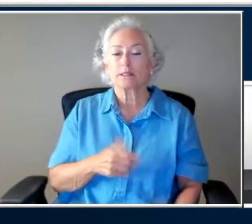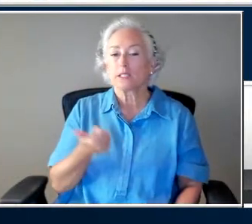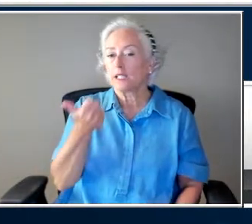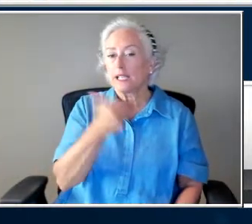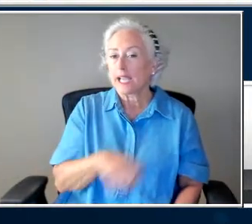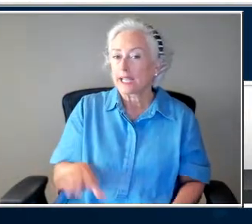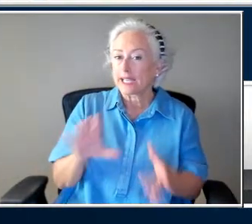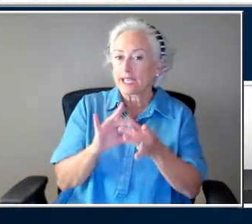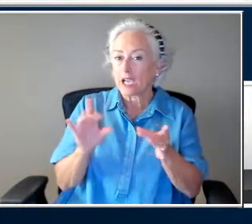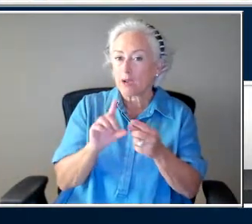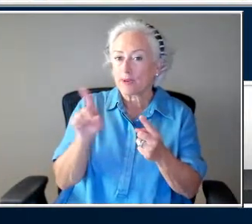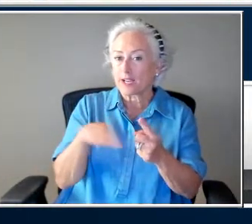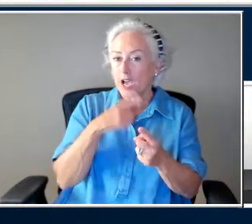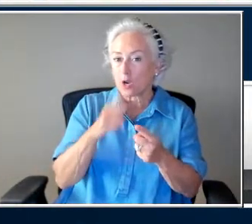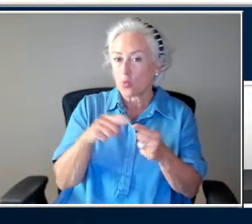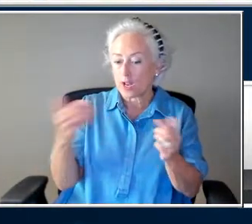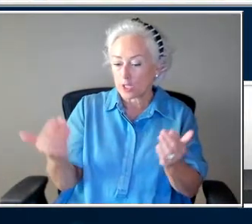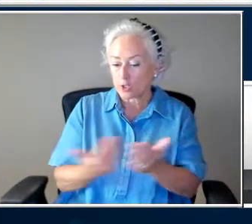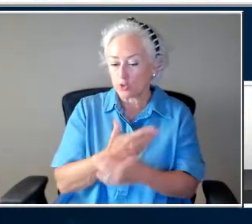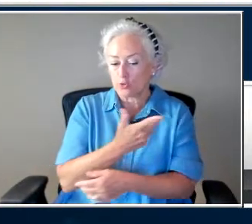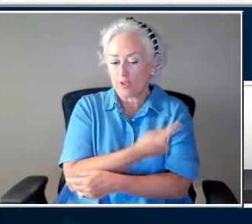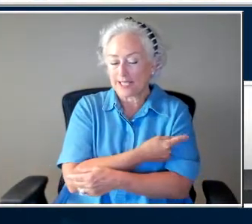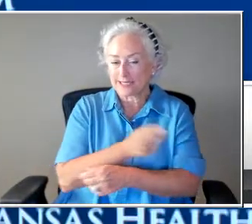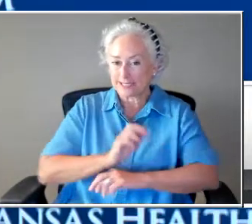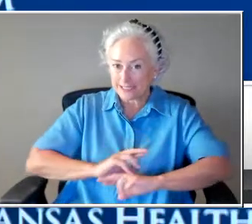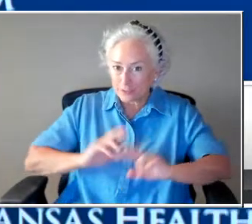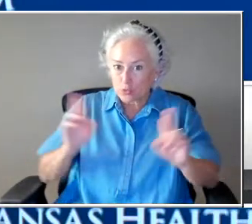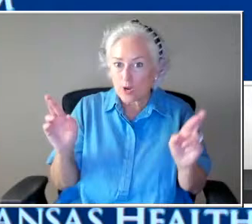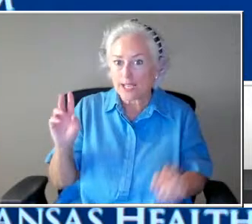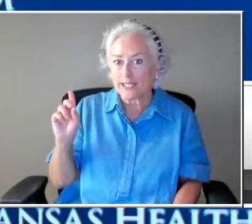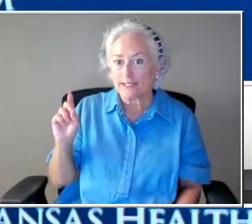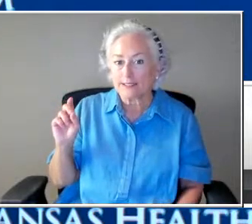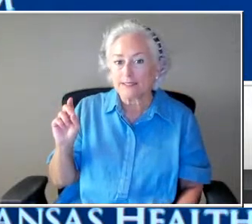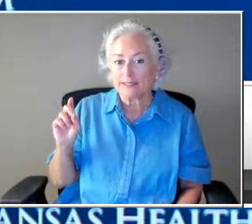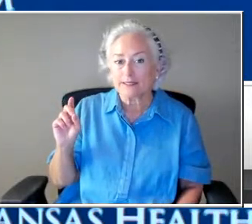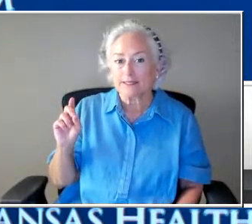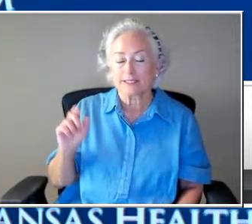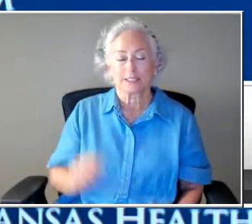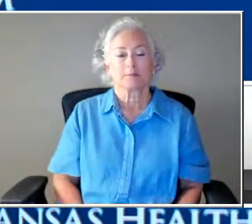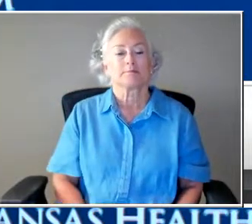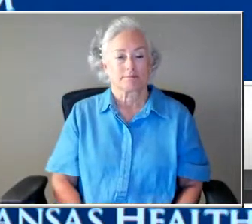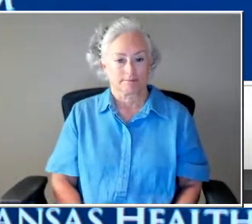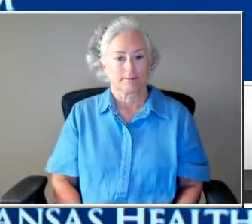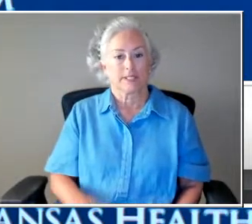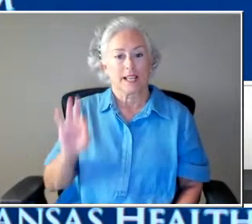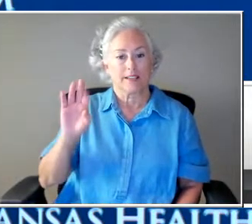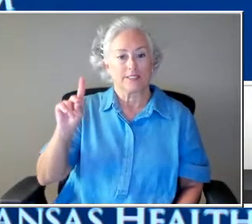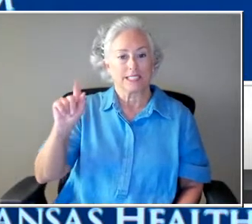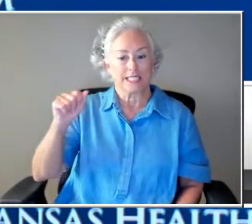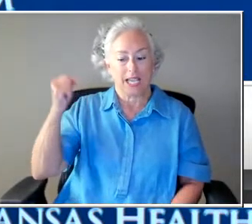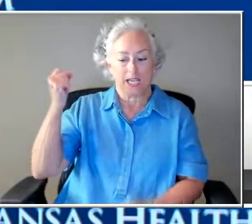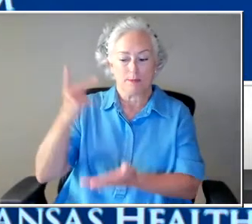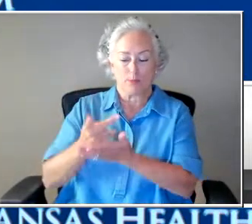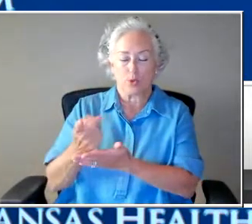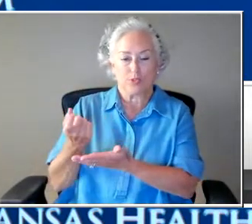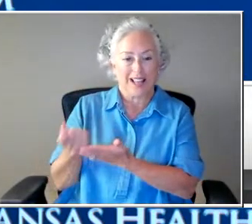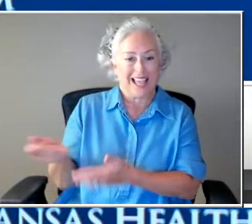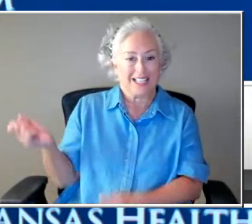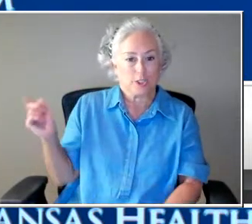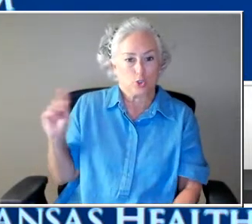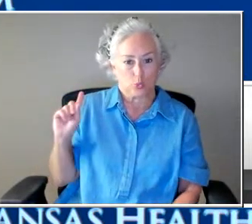will be ready for people to actually get them? Yeah, so they were FDA approved last week. I have talked with